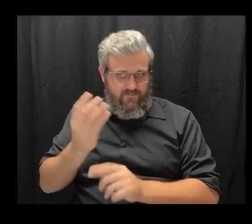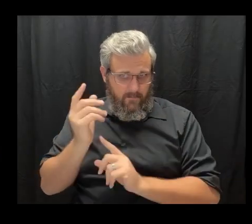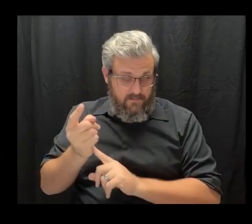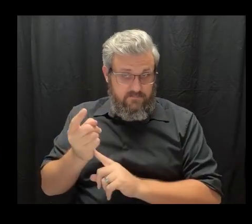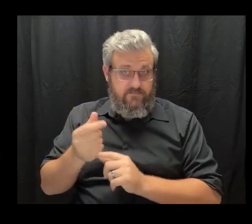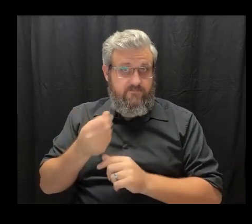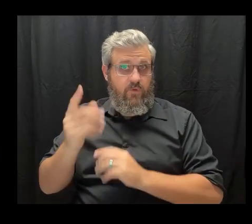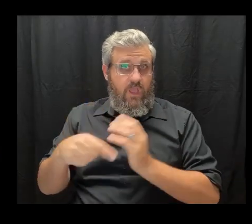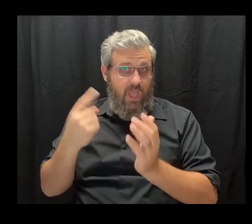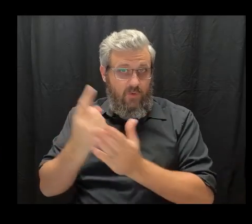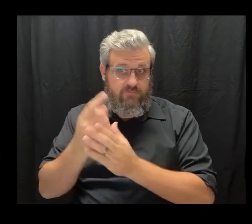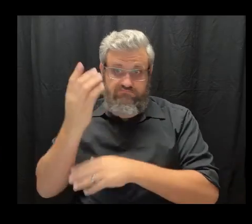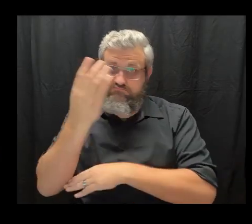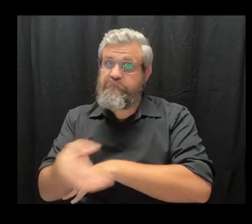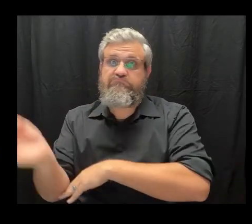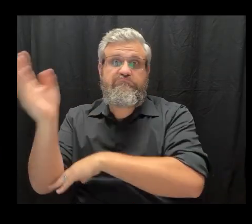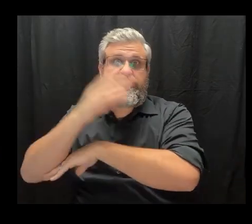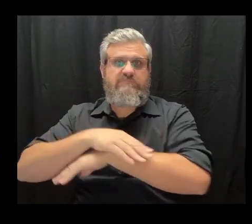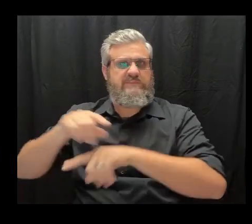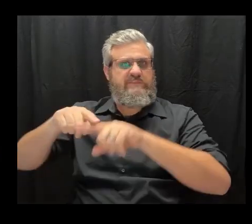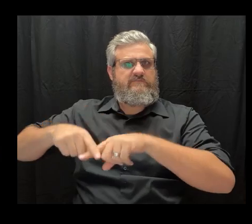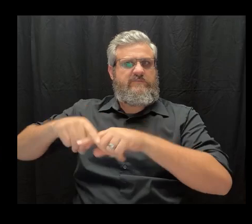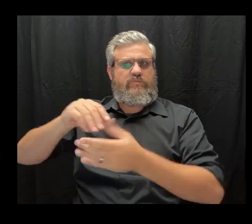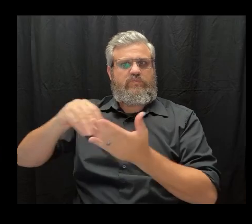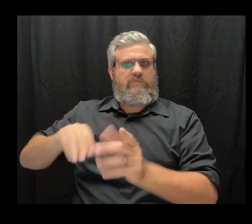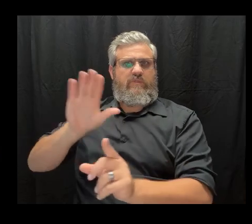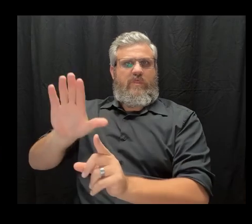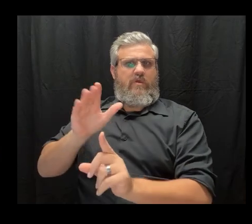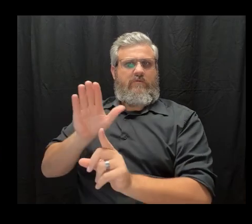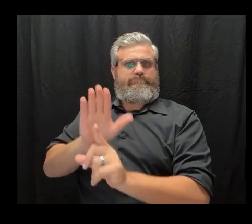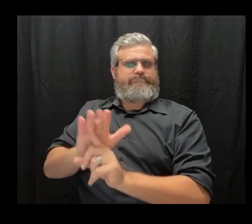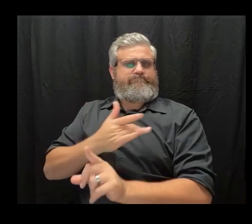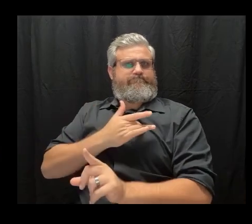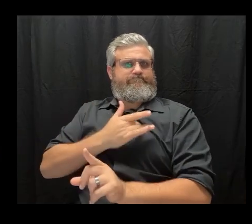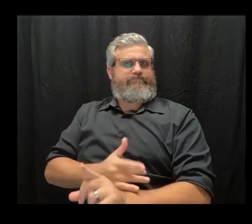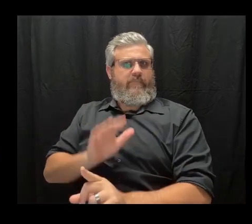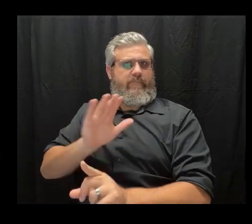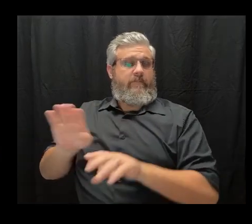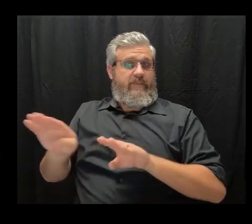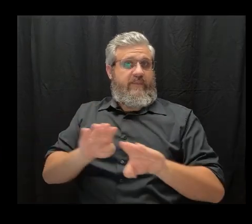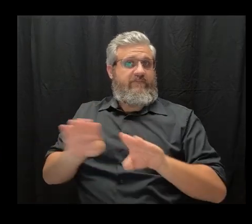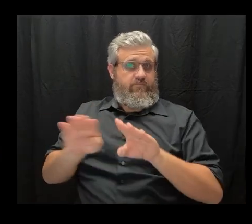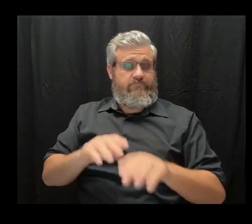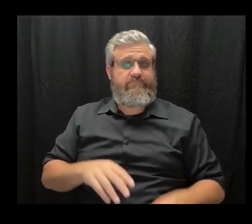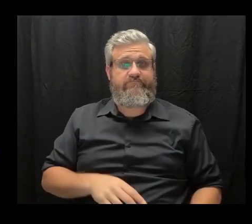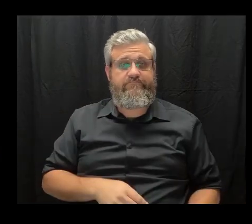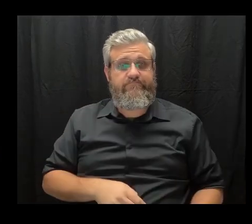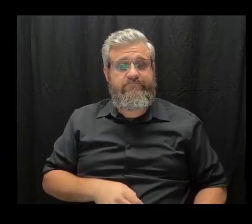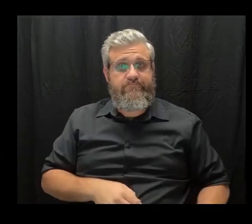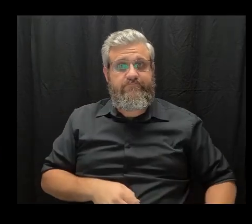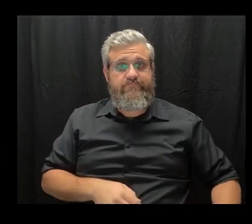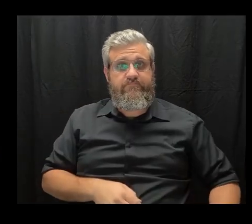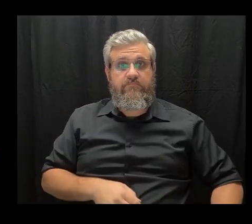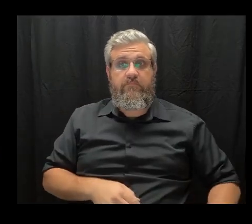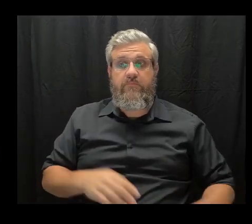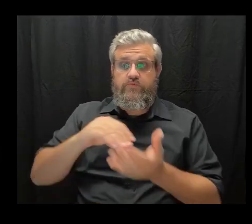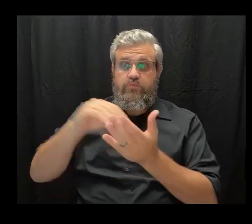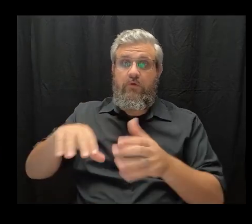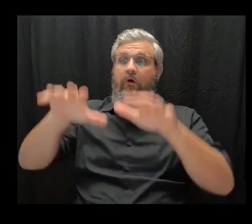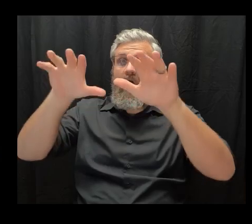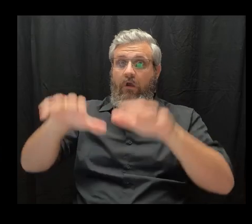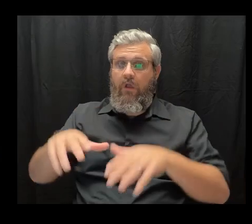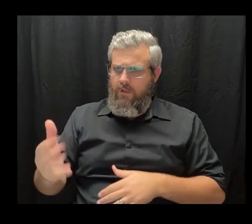day, depending on the student's temperament and the intensity of the behavior exhibited. Welcome the student. Welcome the student